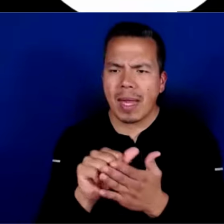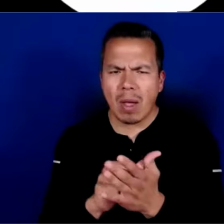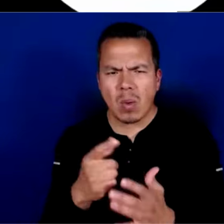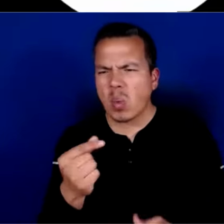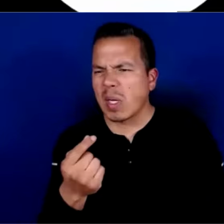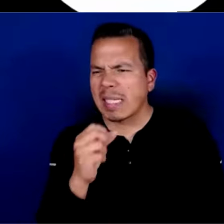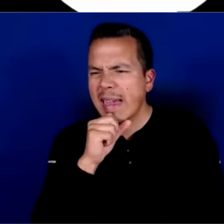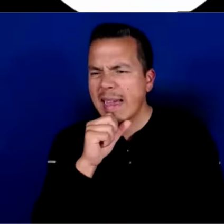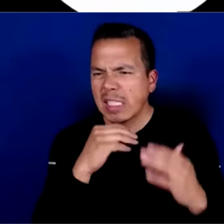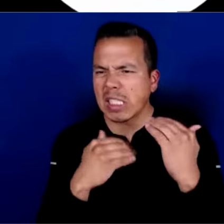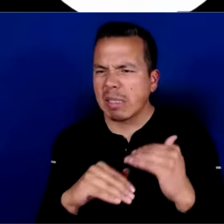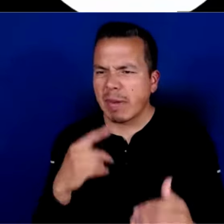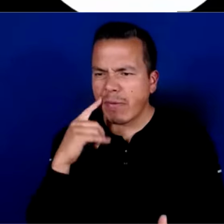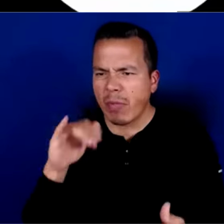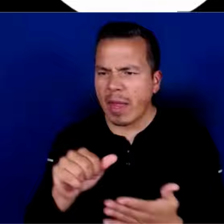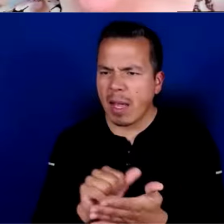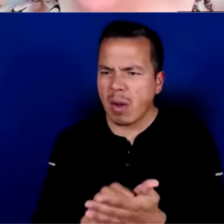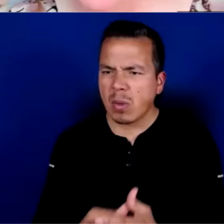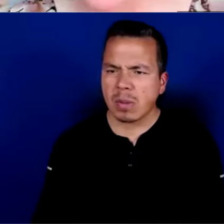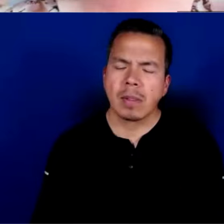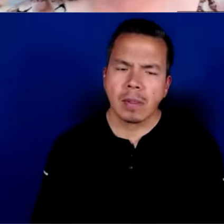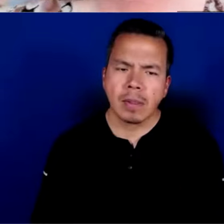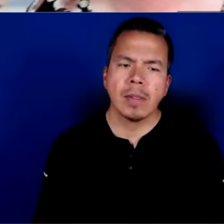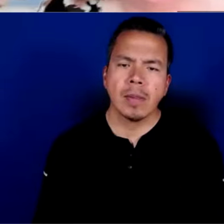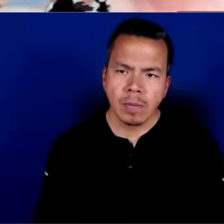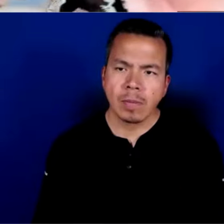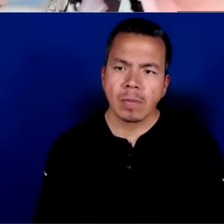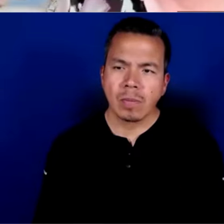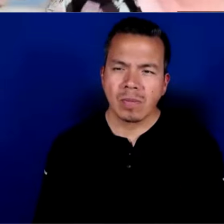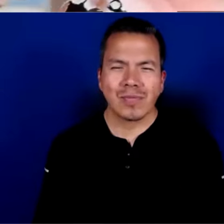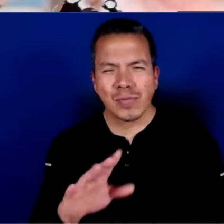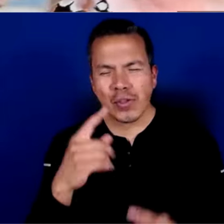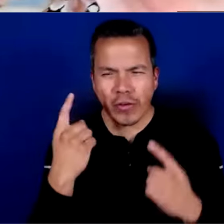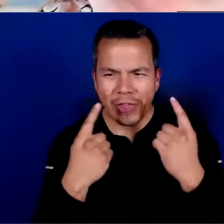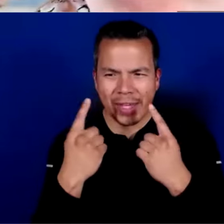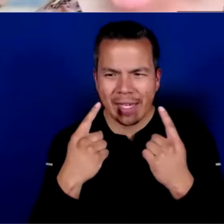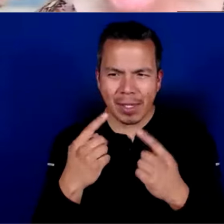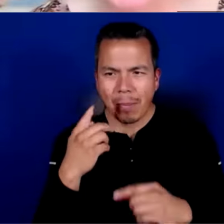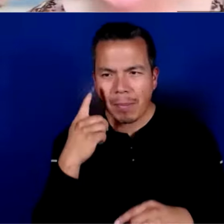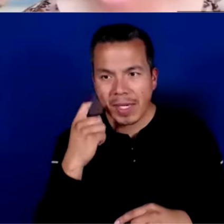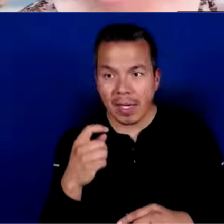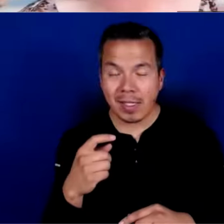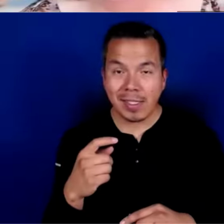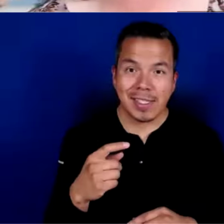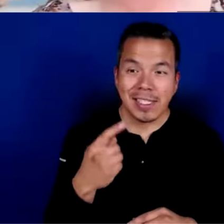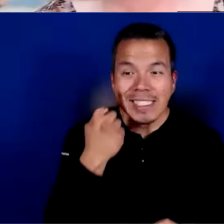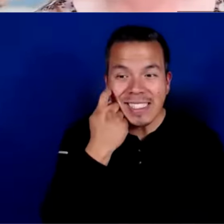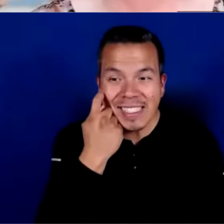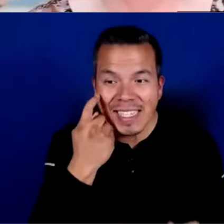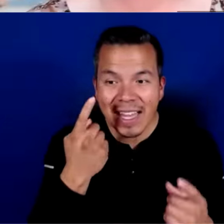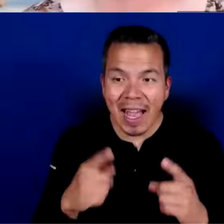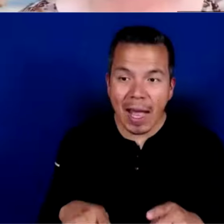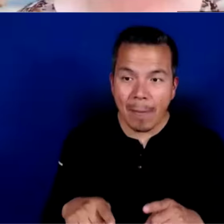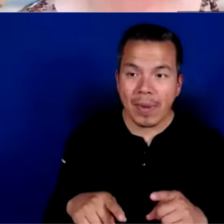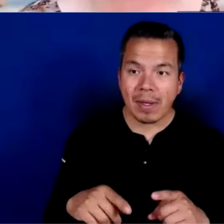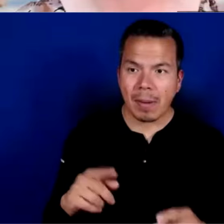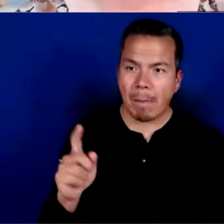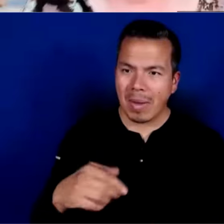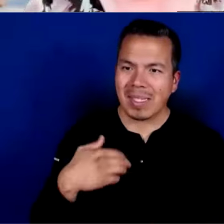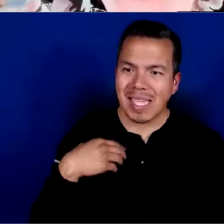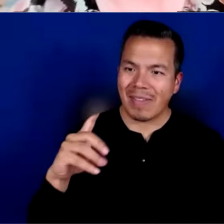for the ABLE account. So you're probably thinking of the fact that until this year, you had to have had a disability